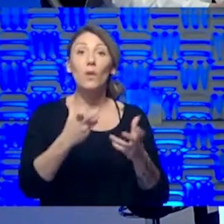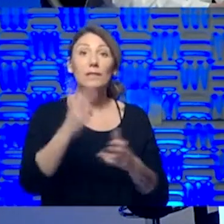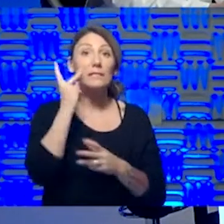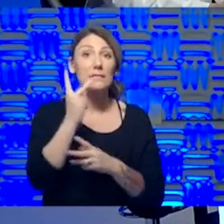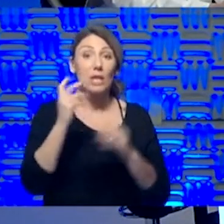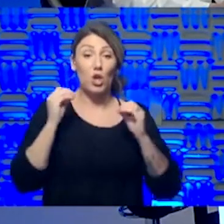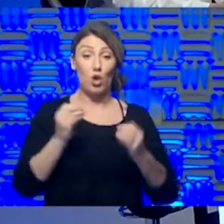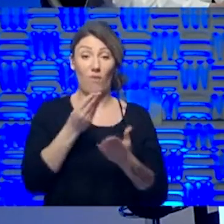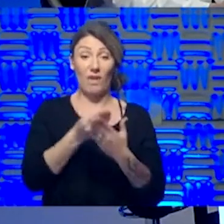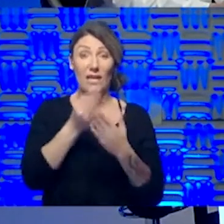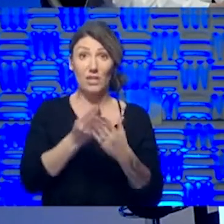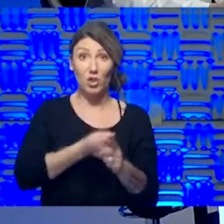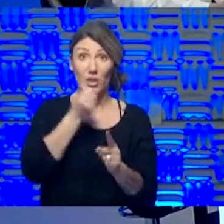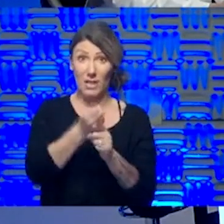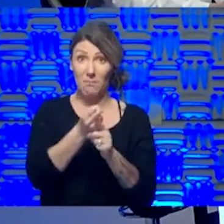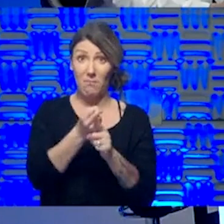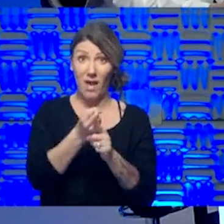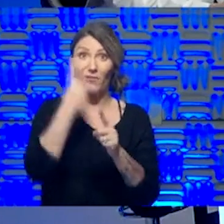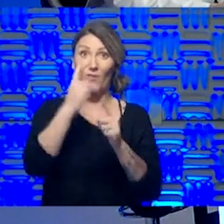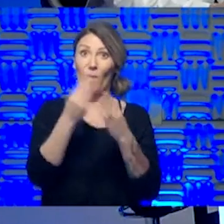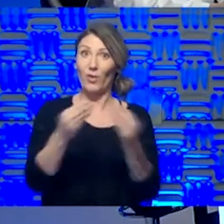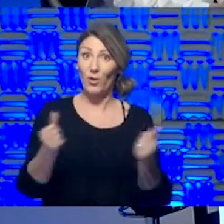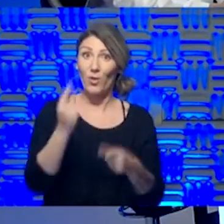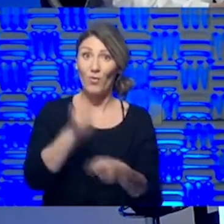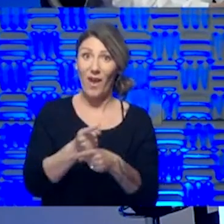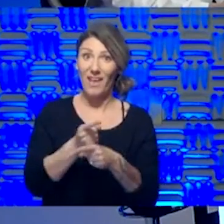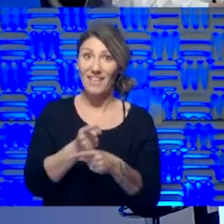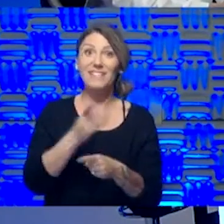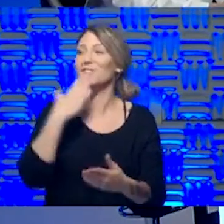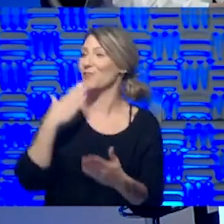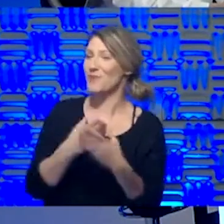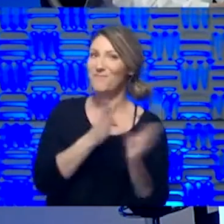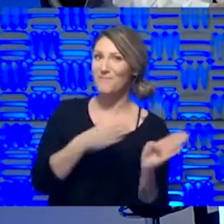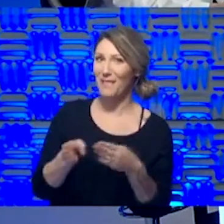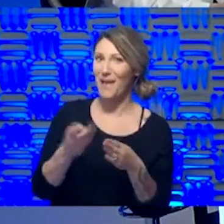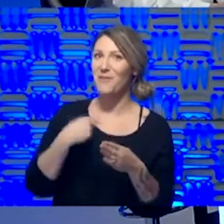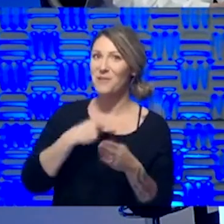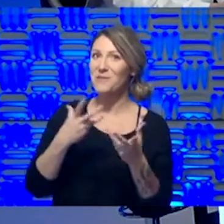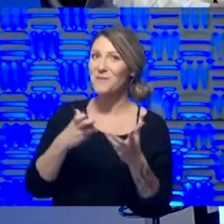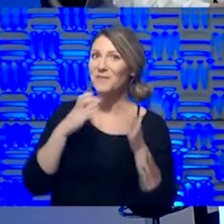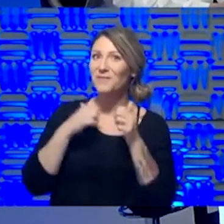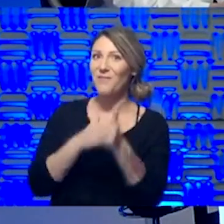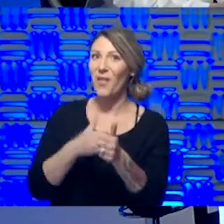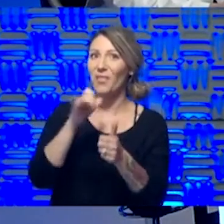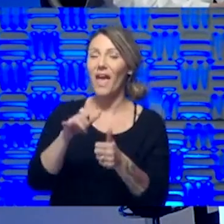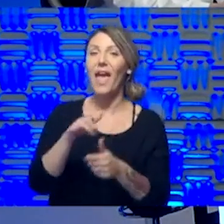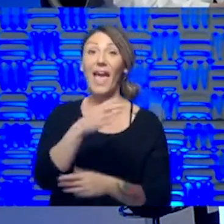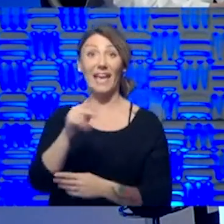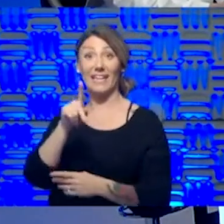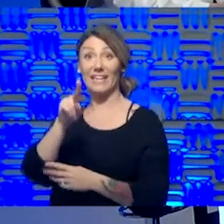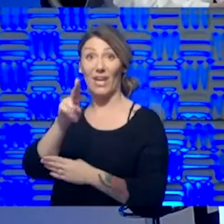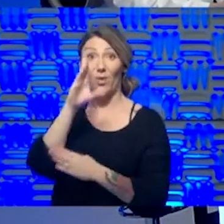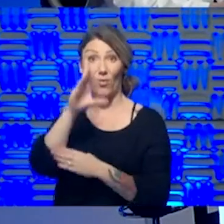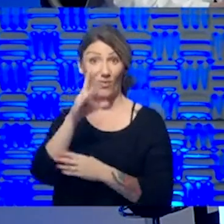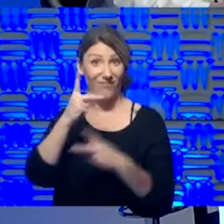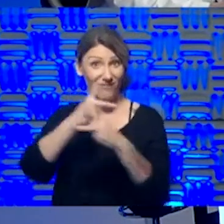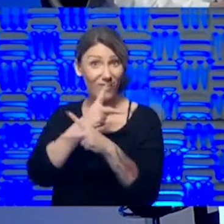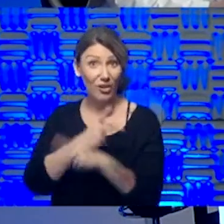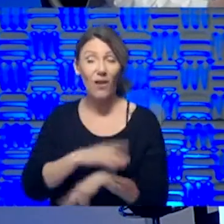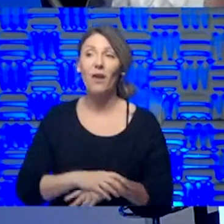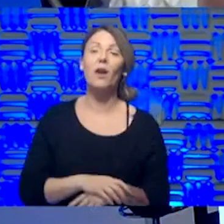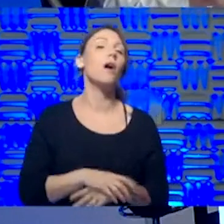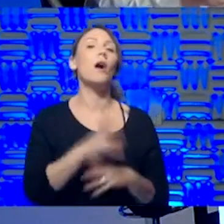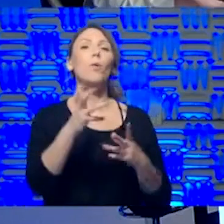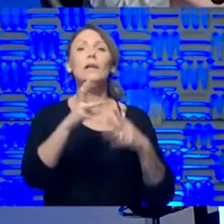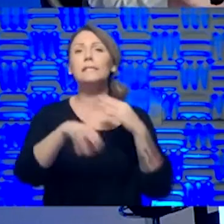it. Isn't that a good plan? That's a good plan. That's the plan we want to follow. And KU is going to figure that out. And I would like to add, as far